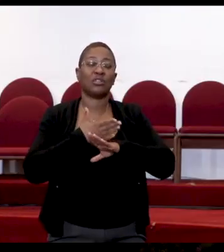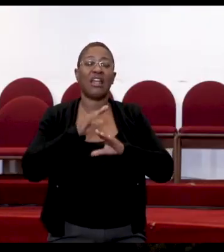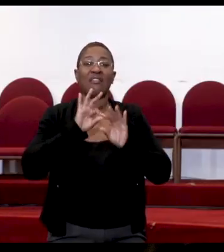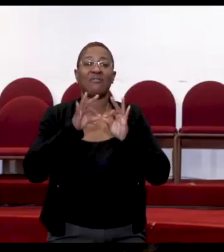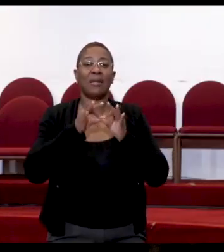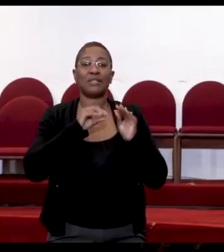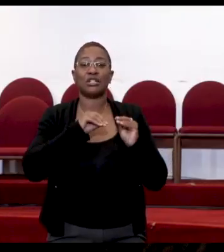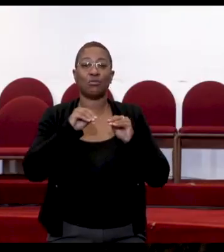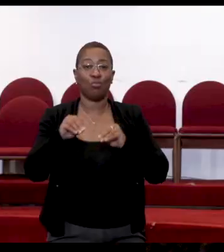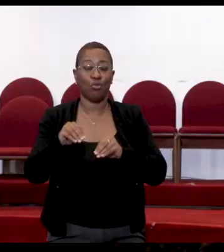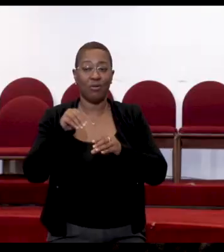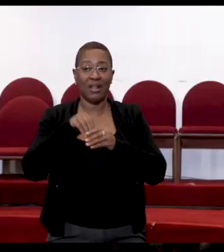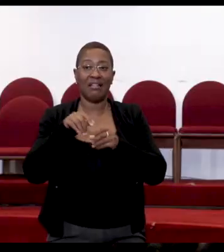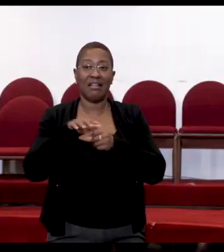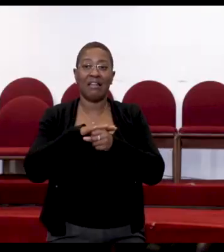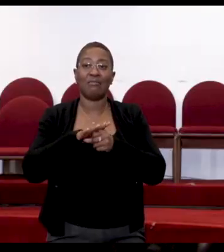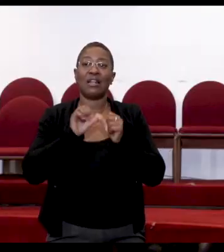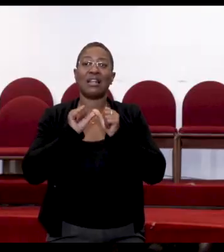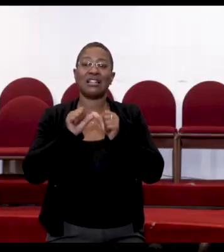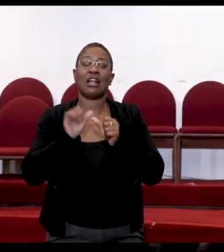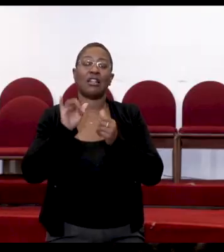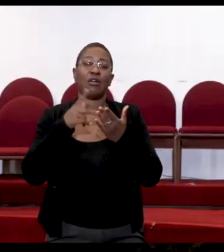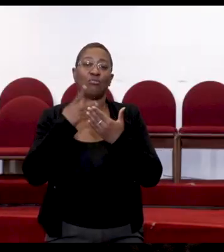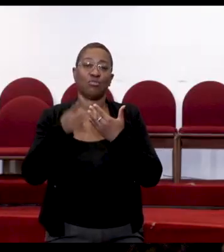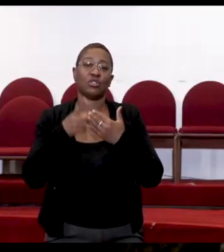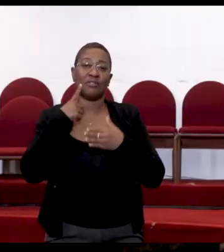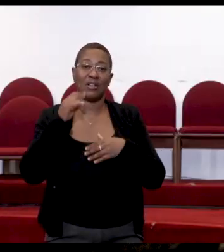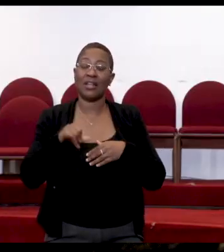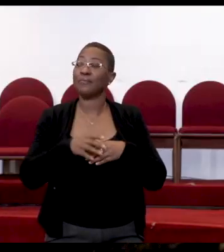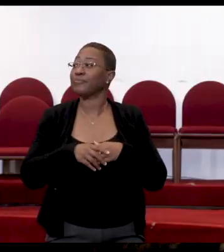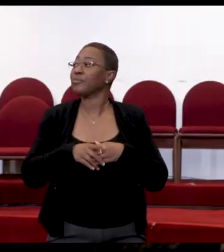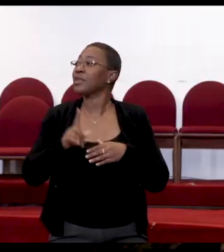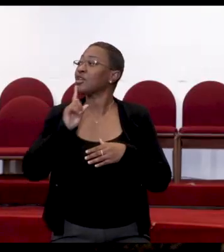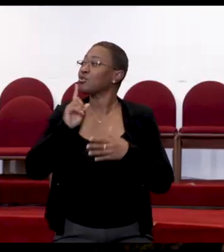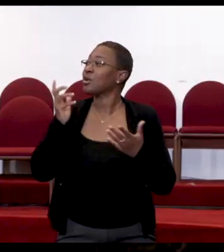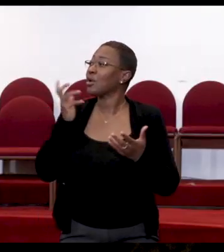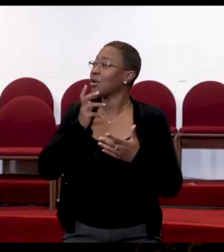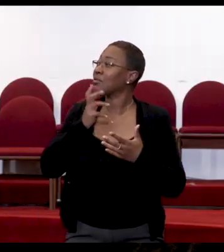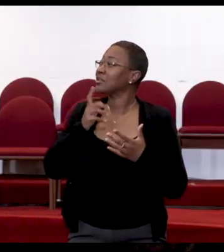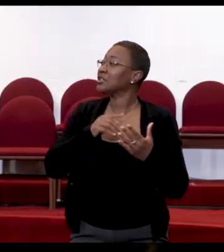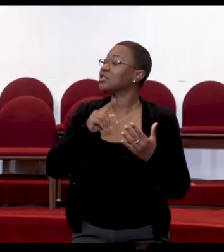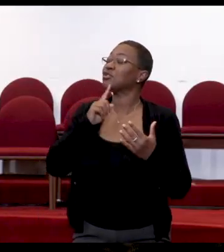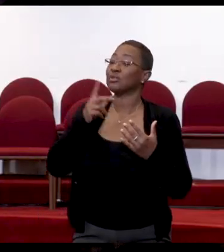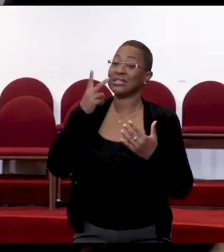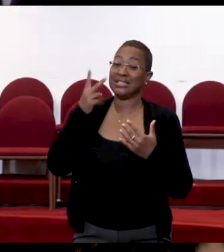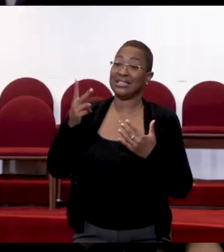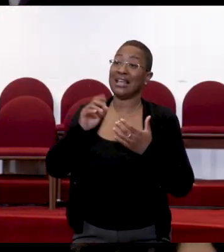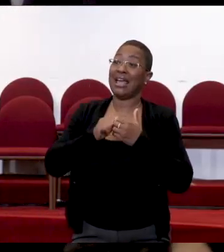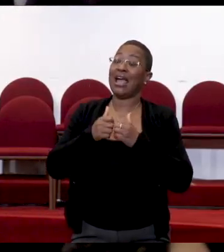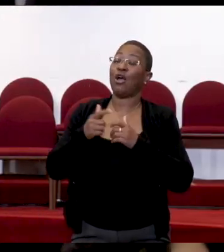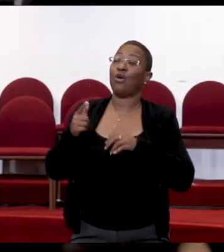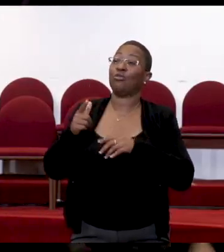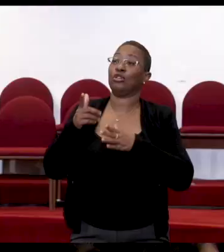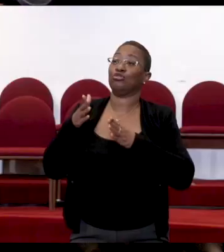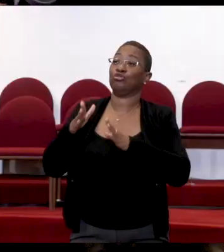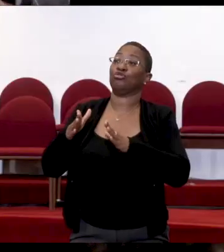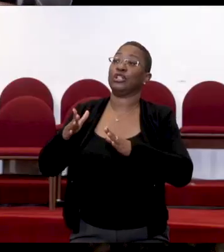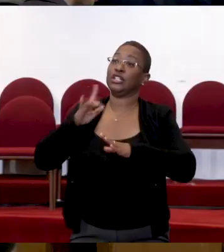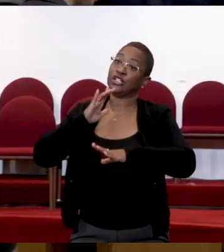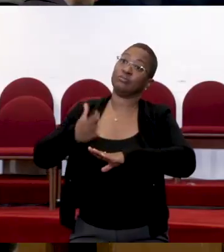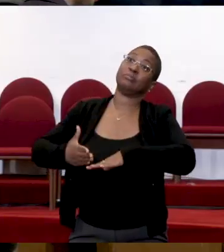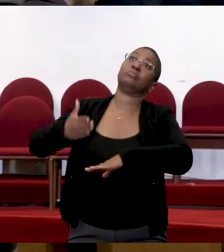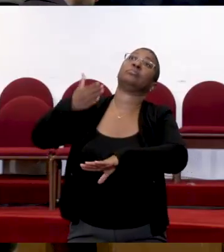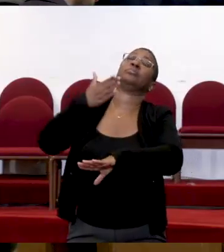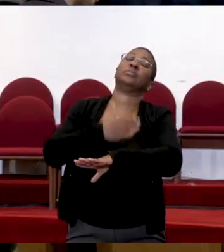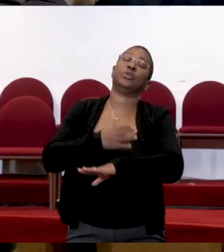in, and just continue that initiative around. It is really remarkable to see how far that block has come back since you've done that, and to see people building